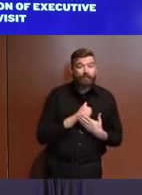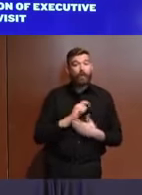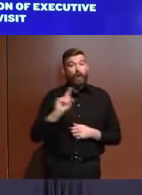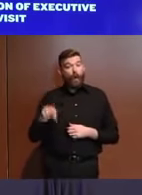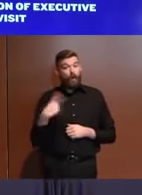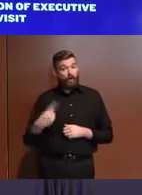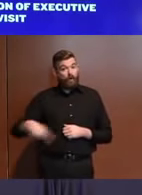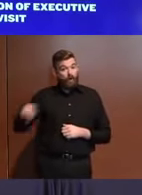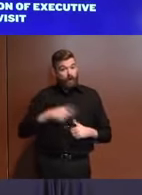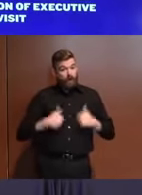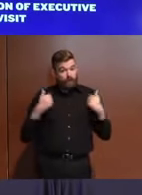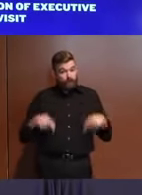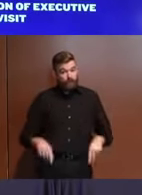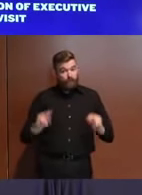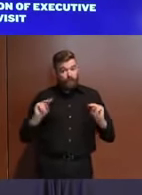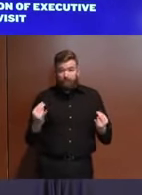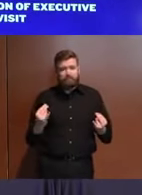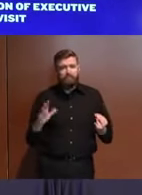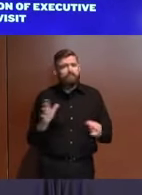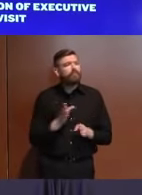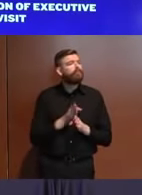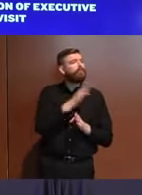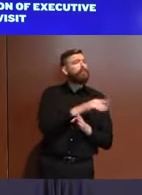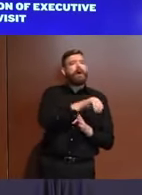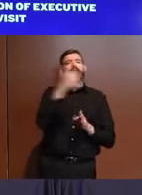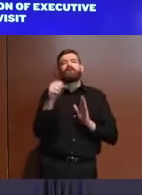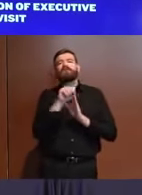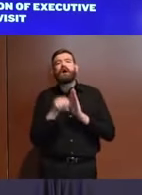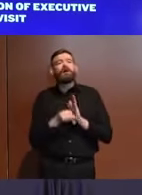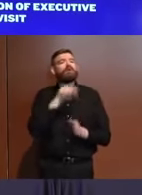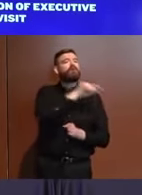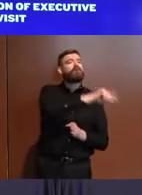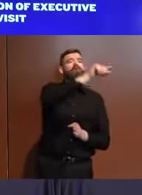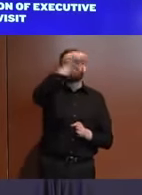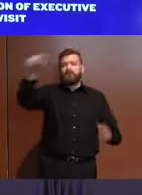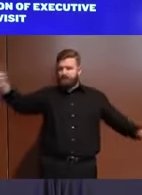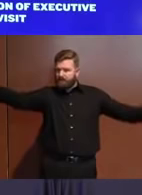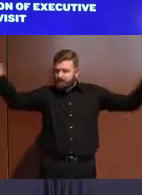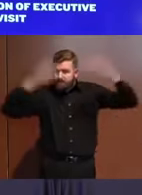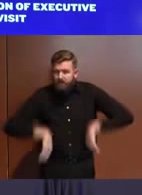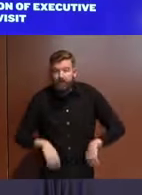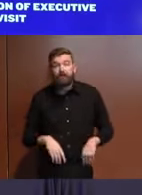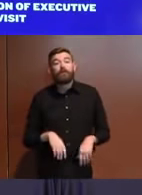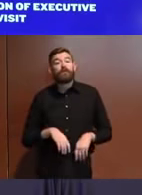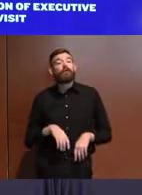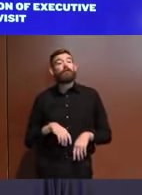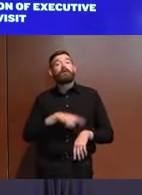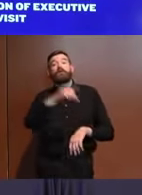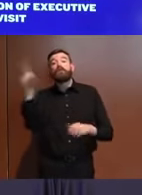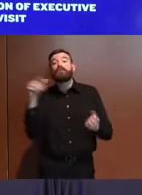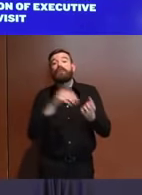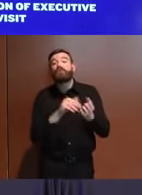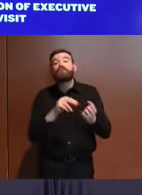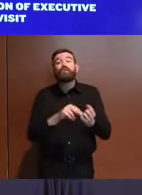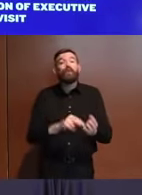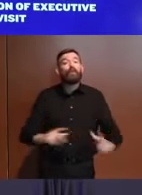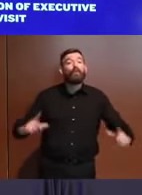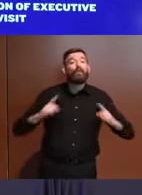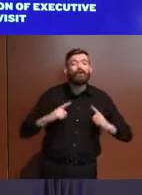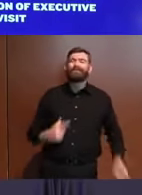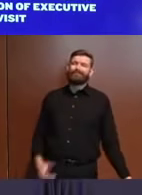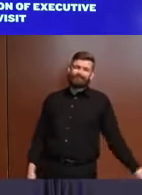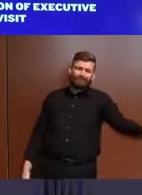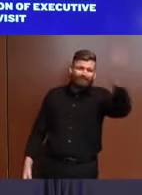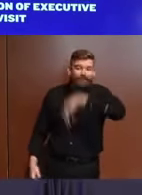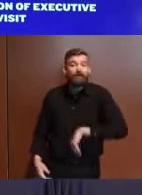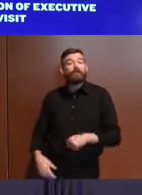nation for help. Retired nurses or doctors, nursing and medical students, EMTs, former